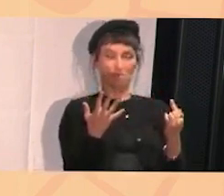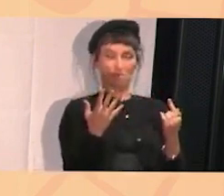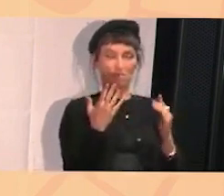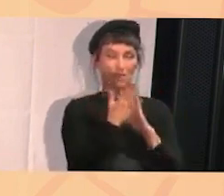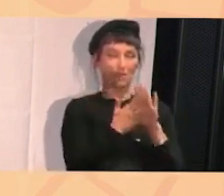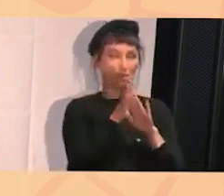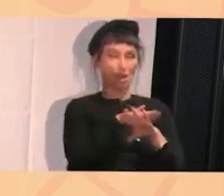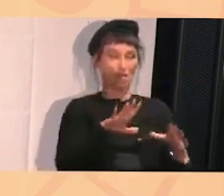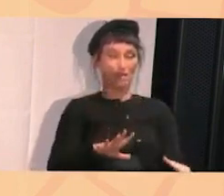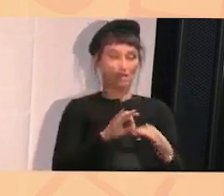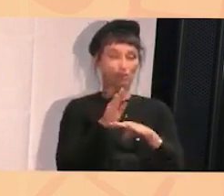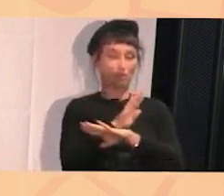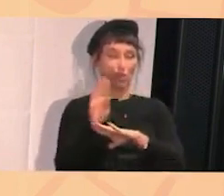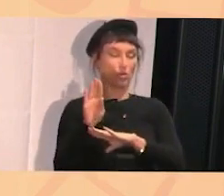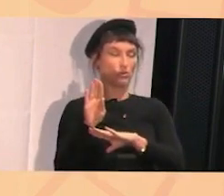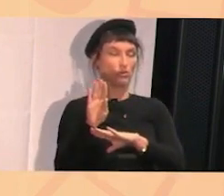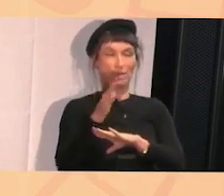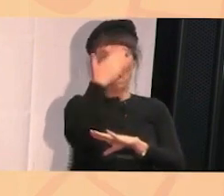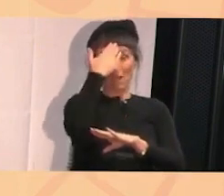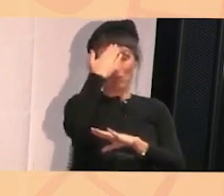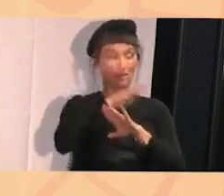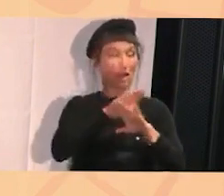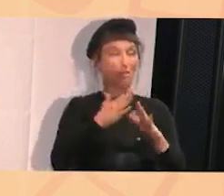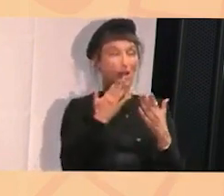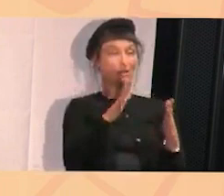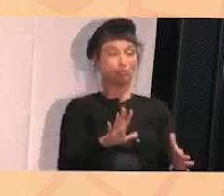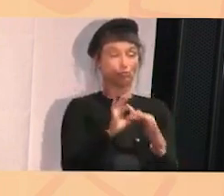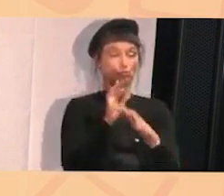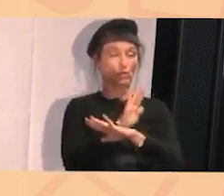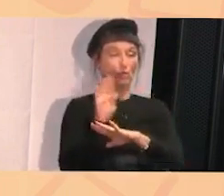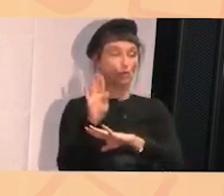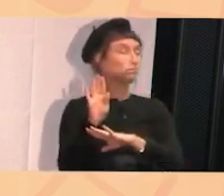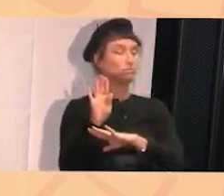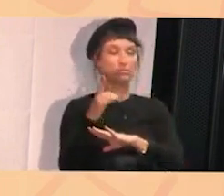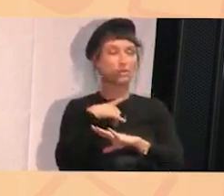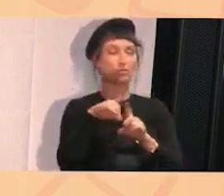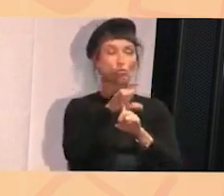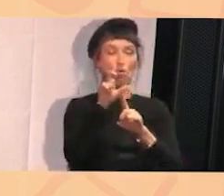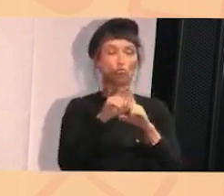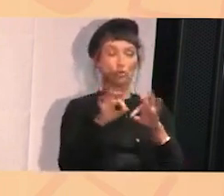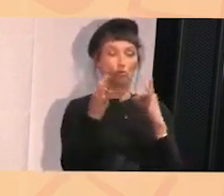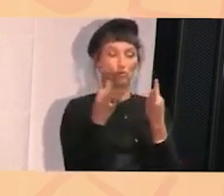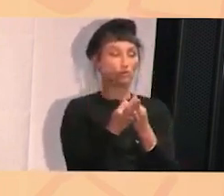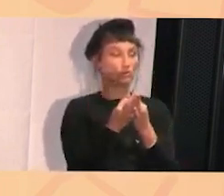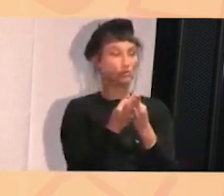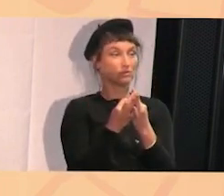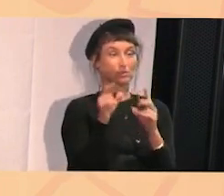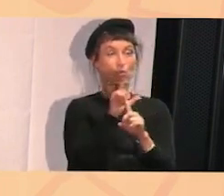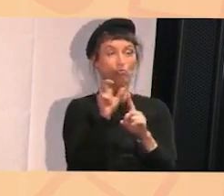law, then the old people won't let you sit on the board because it's a cultural organization and it runs